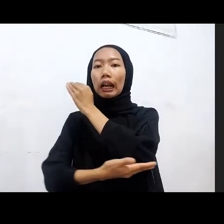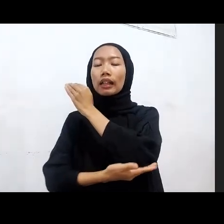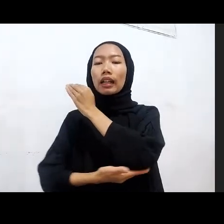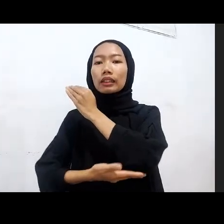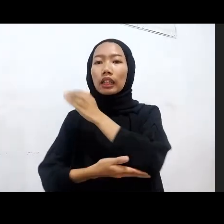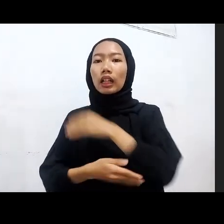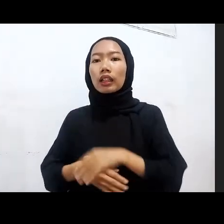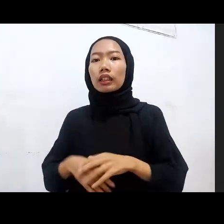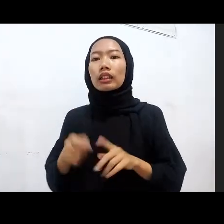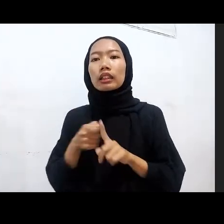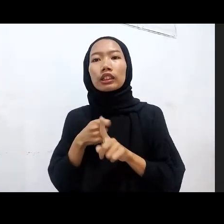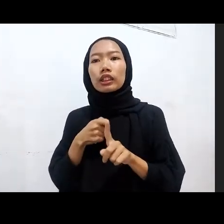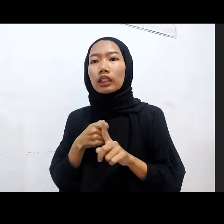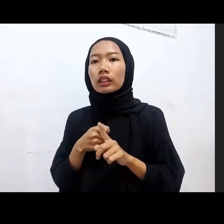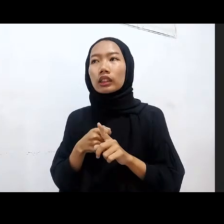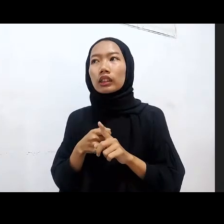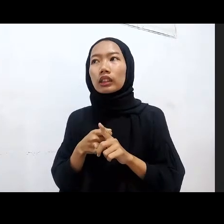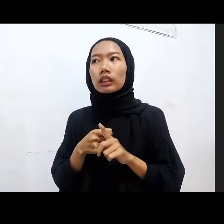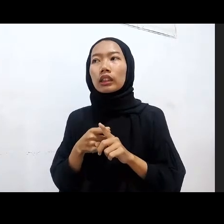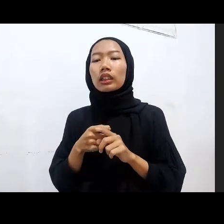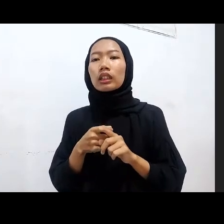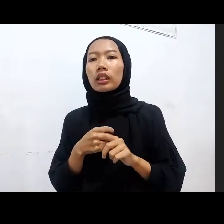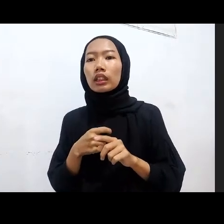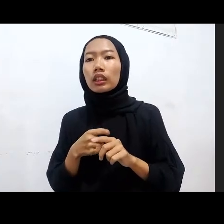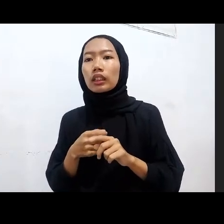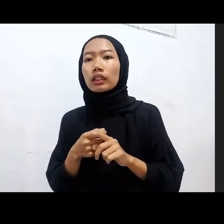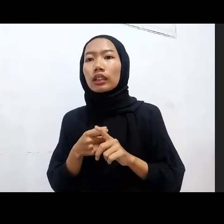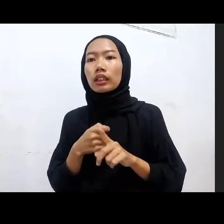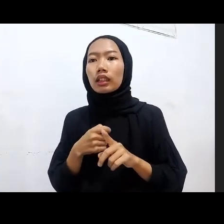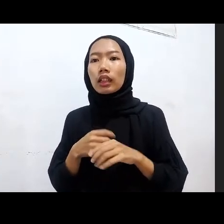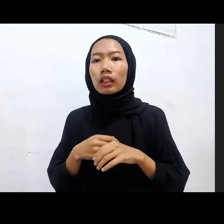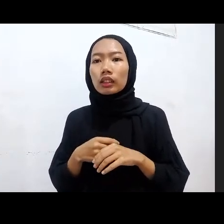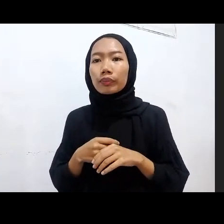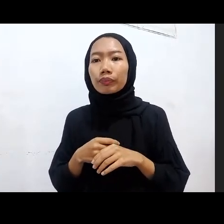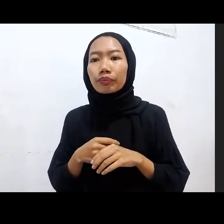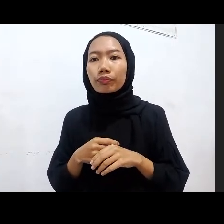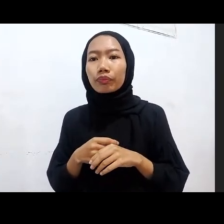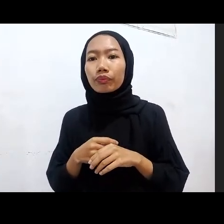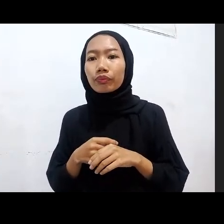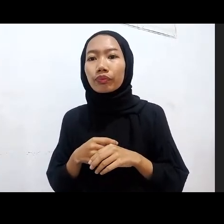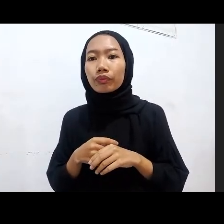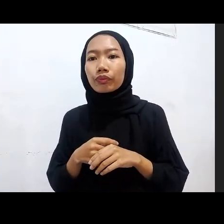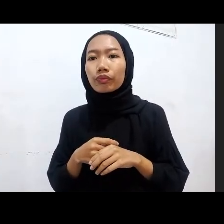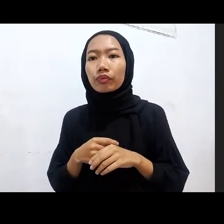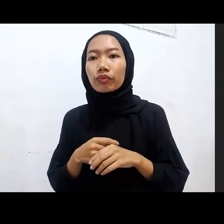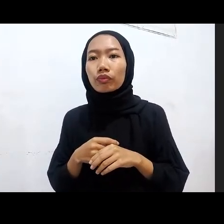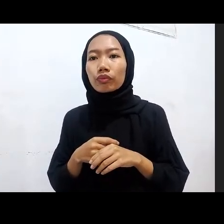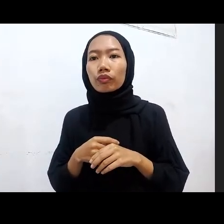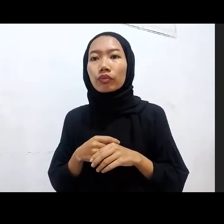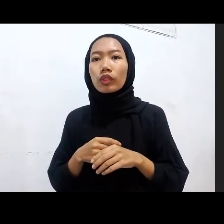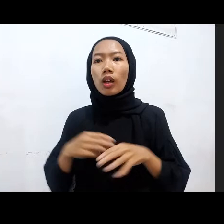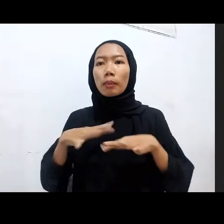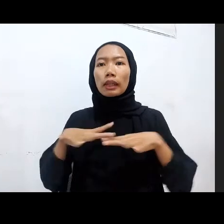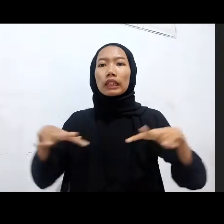Trisha really hit that point really strongly. But I think in every time we meet,